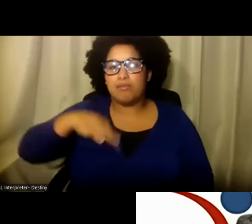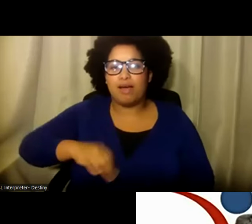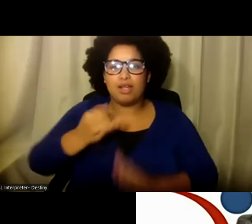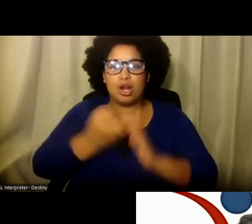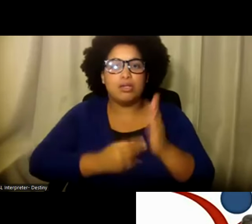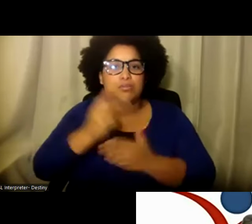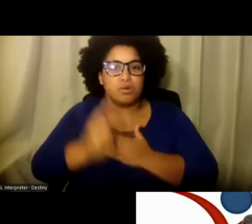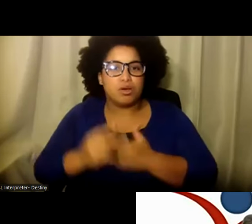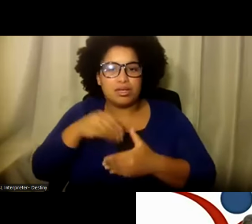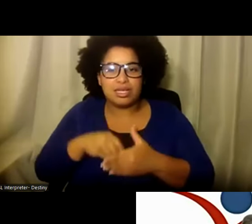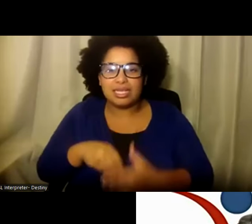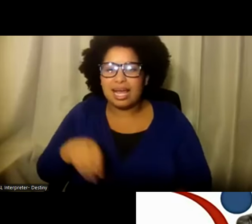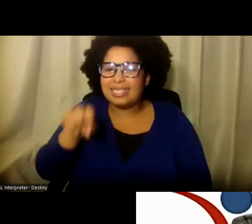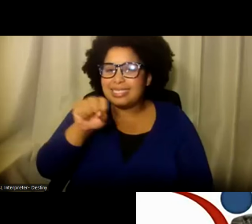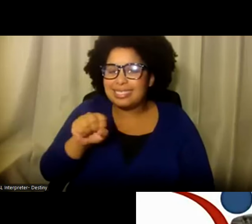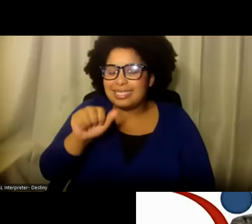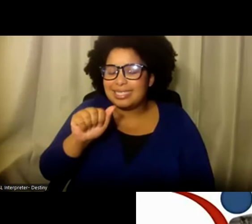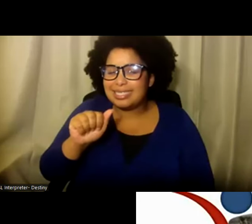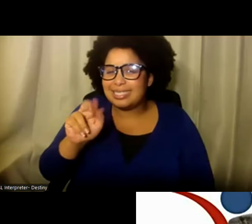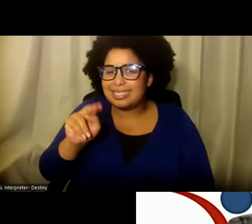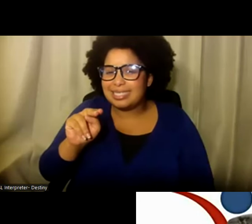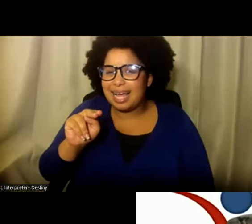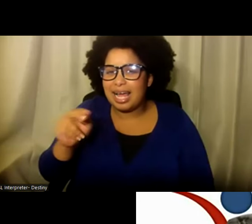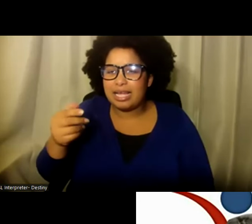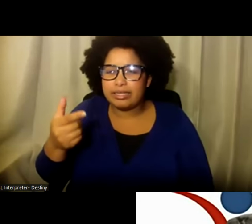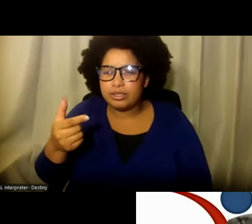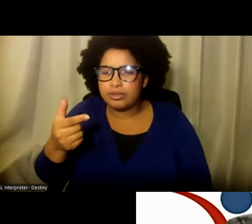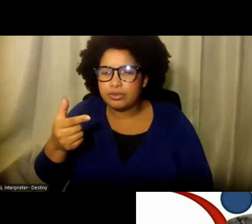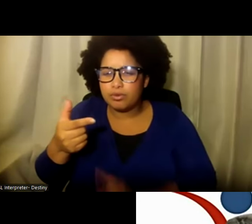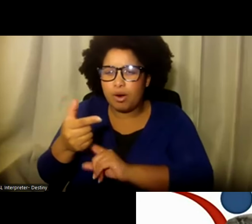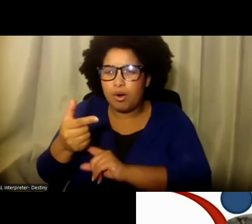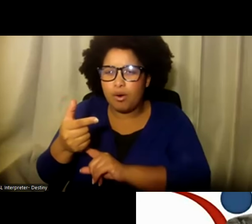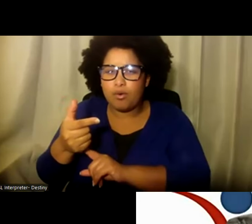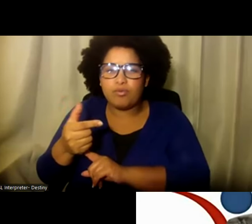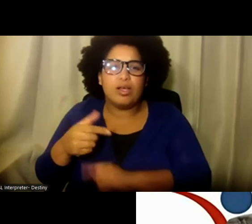program in Sonoma and Marin counties for adults with intellectual and developmental disabilities.